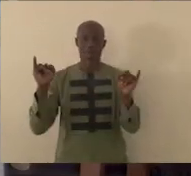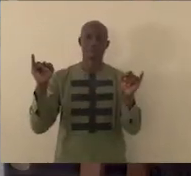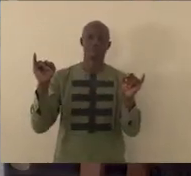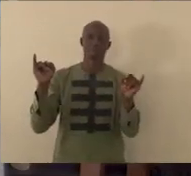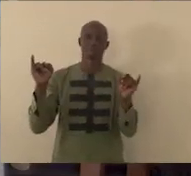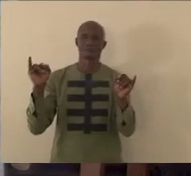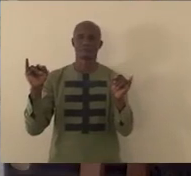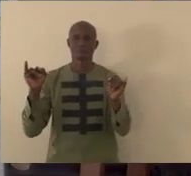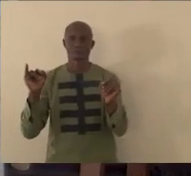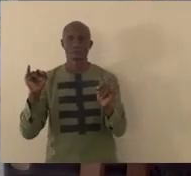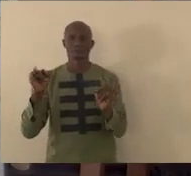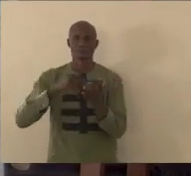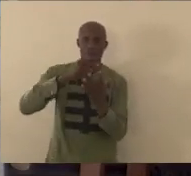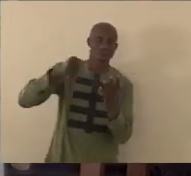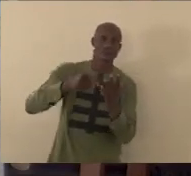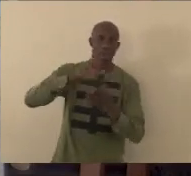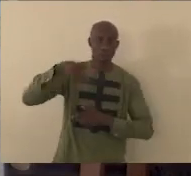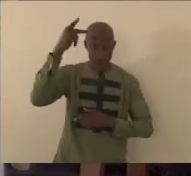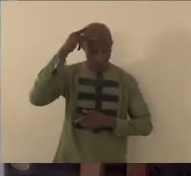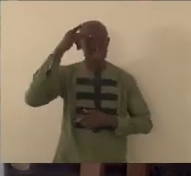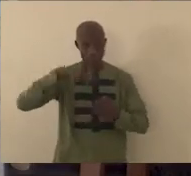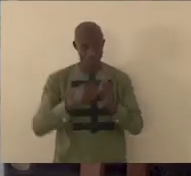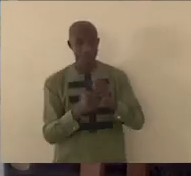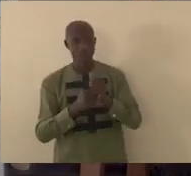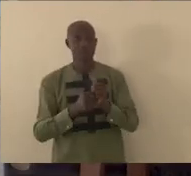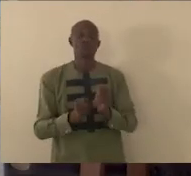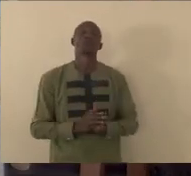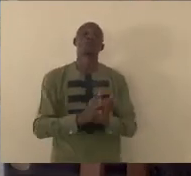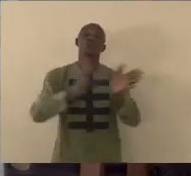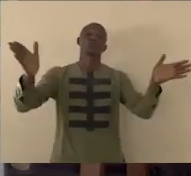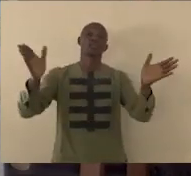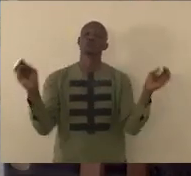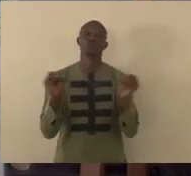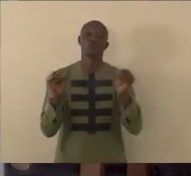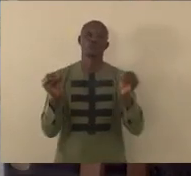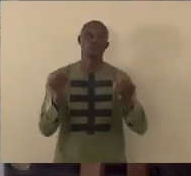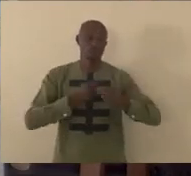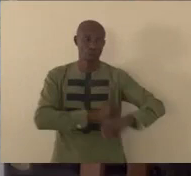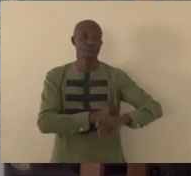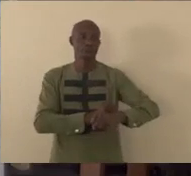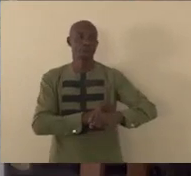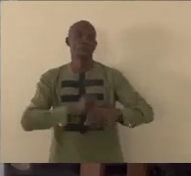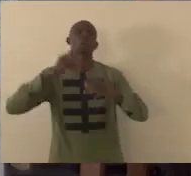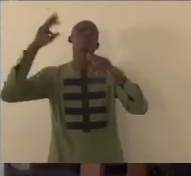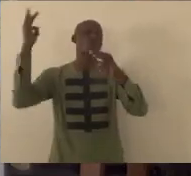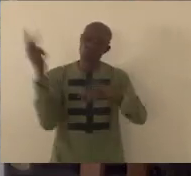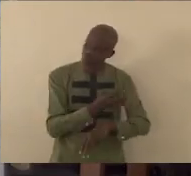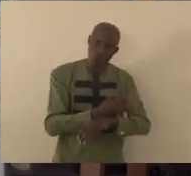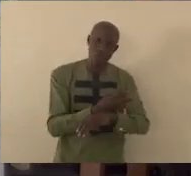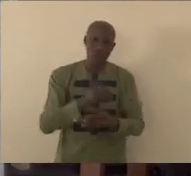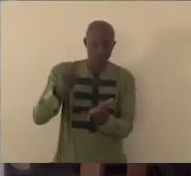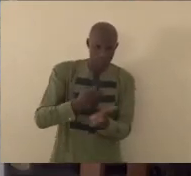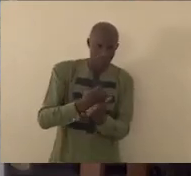independence amidst heightened political tension, widespread insecurity, worsening economic fortunes,